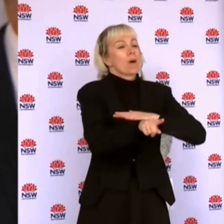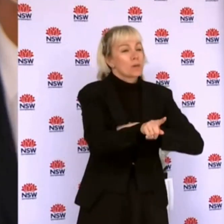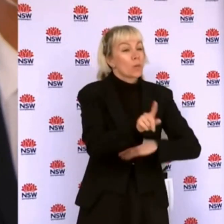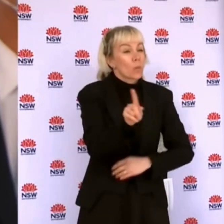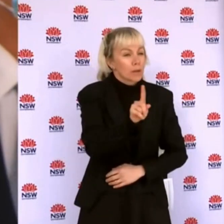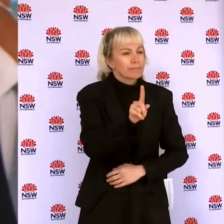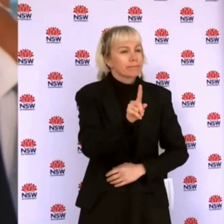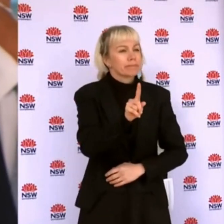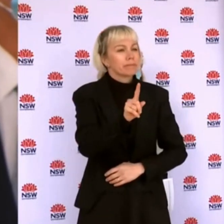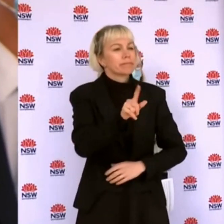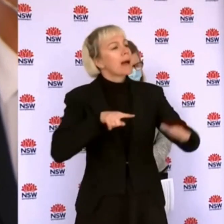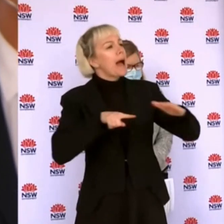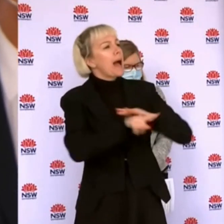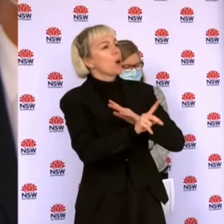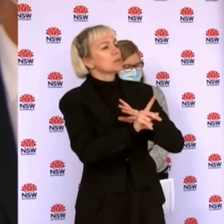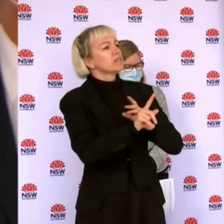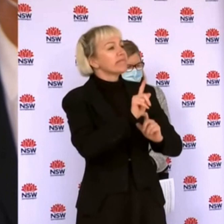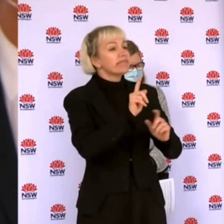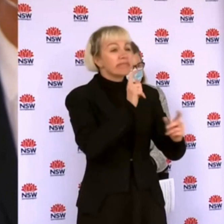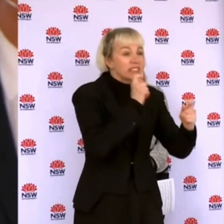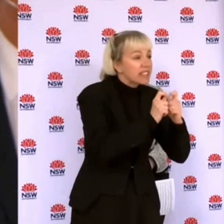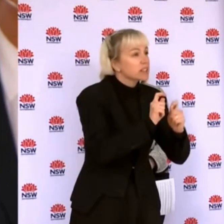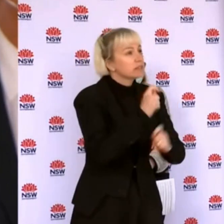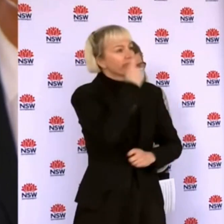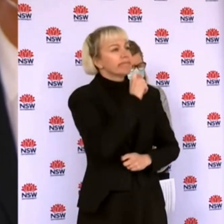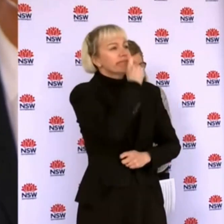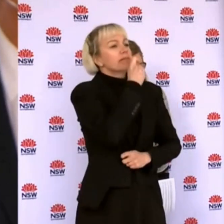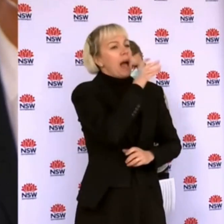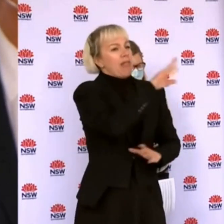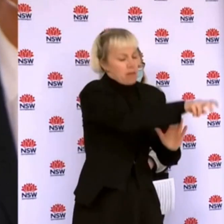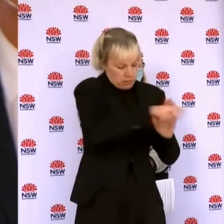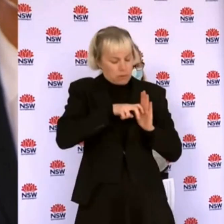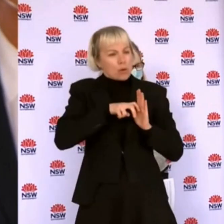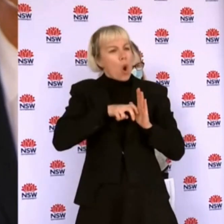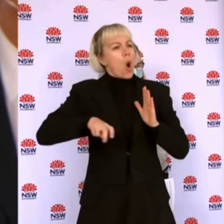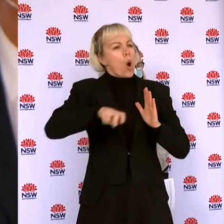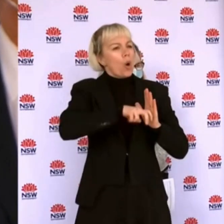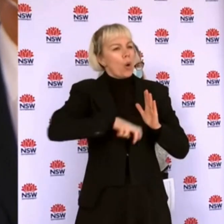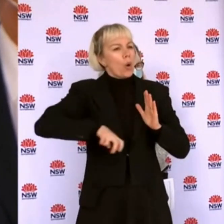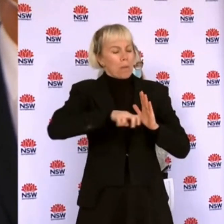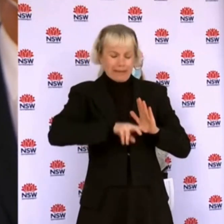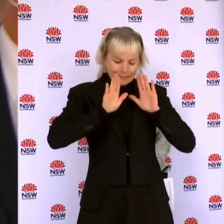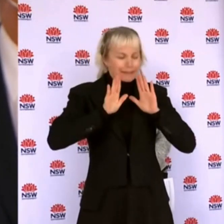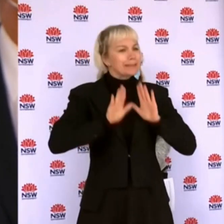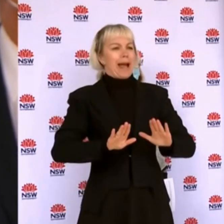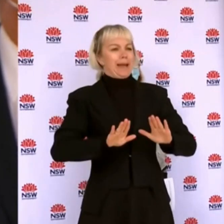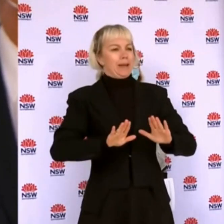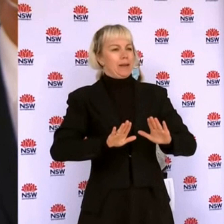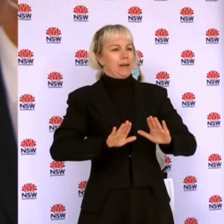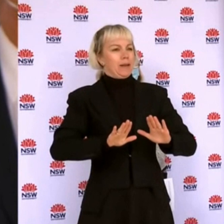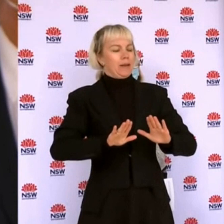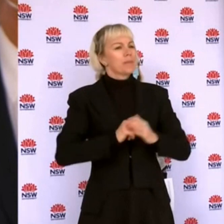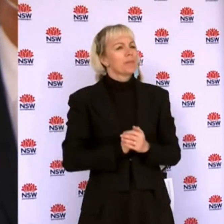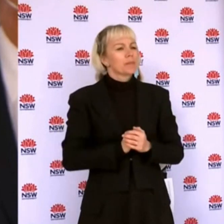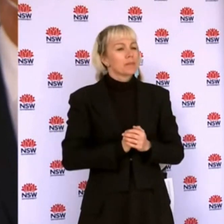And we can't stress that enough. The two biggest areas where people are spreading the virus is through household contacts